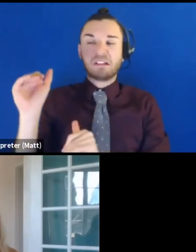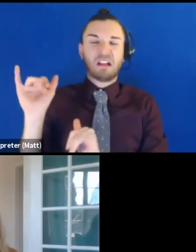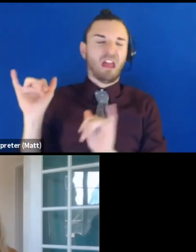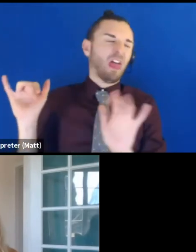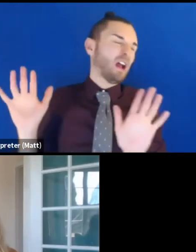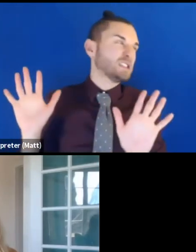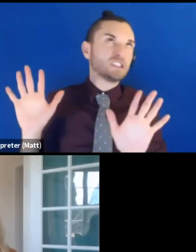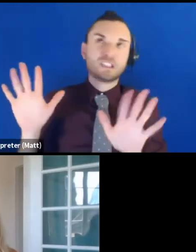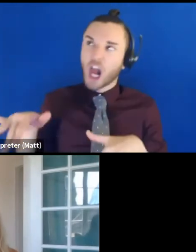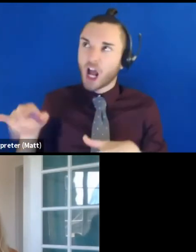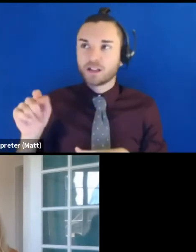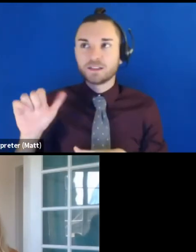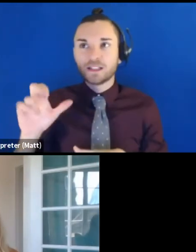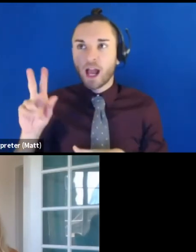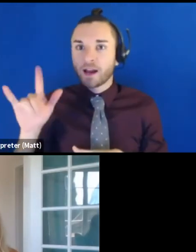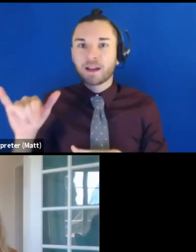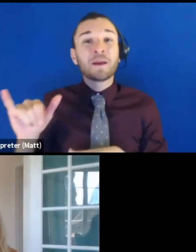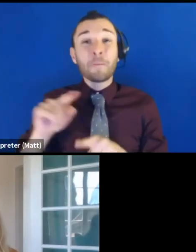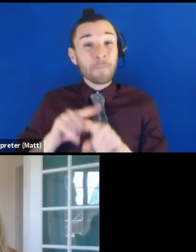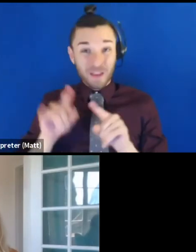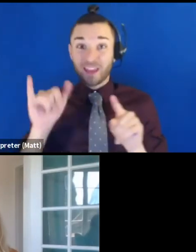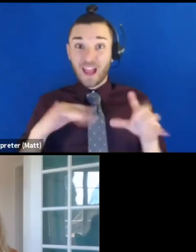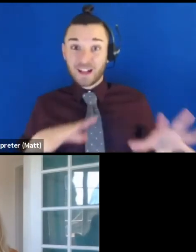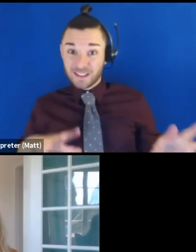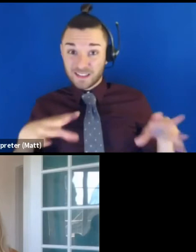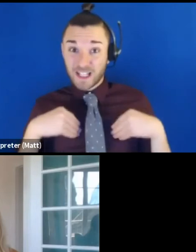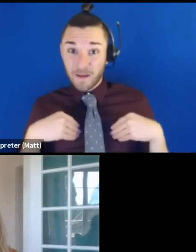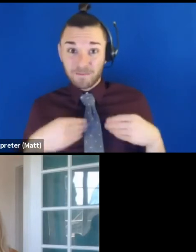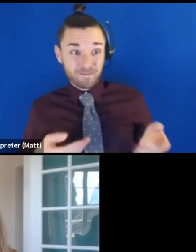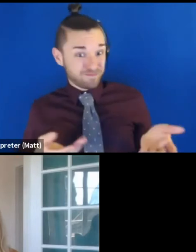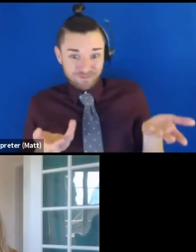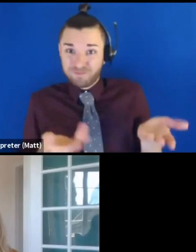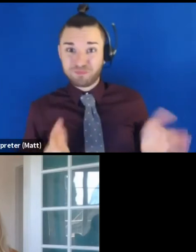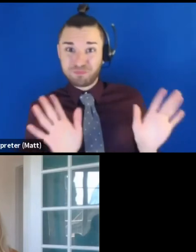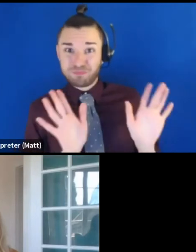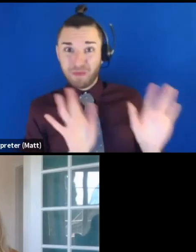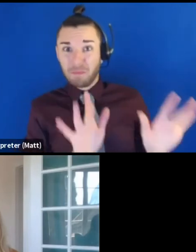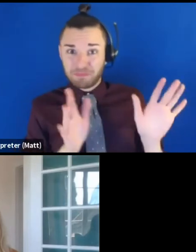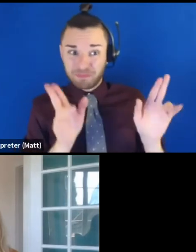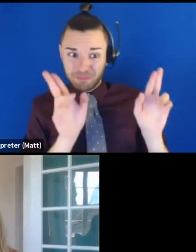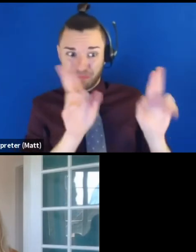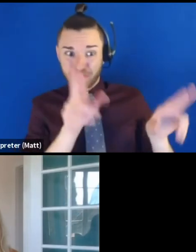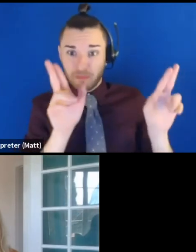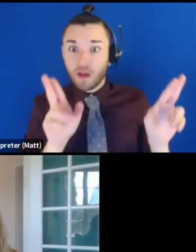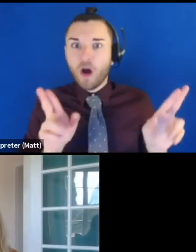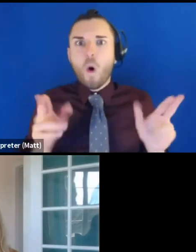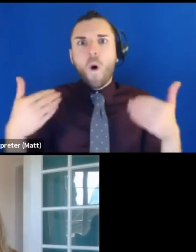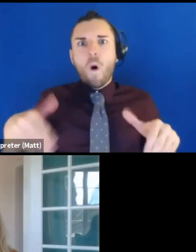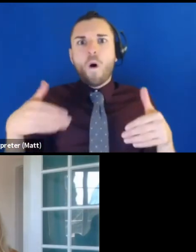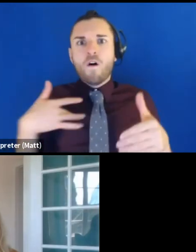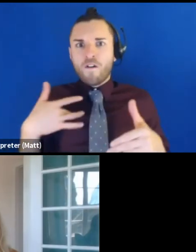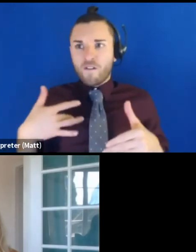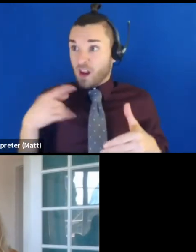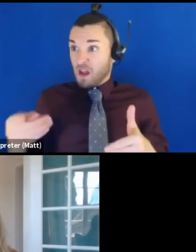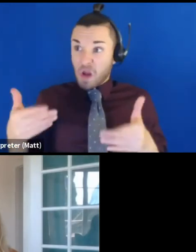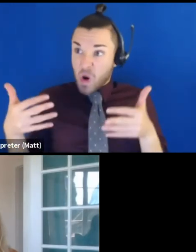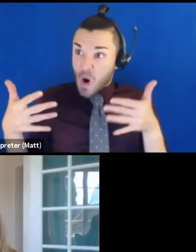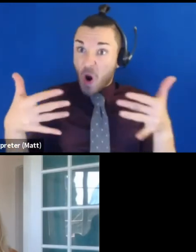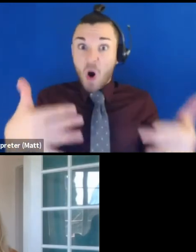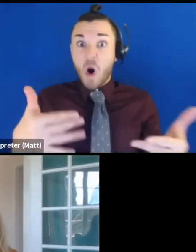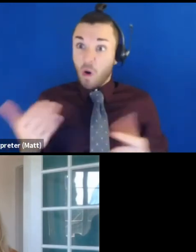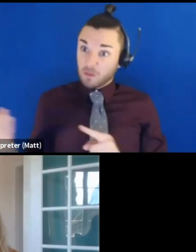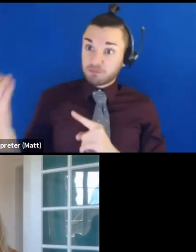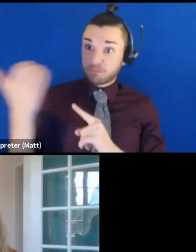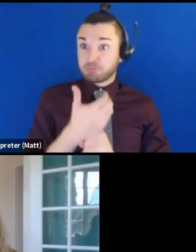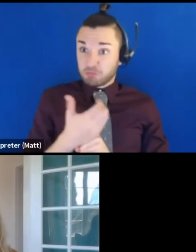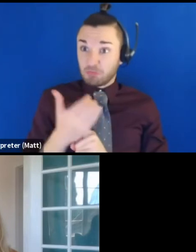there's something very liberating about a comic character who gets to be all those things and doesn't apologize for them, where